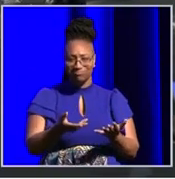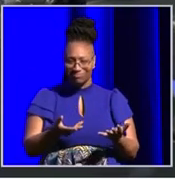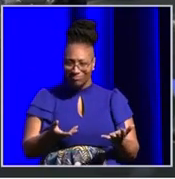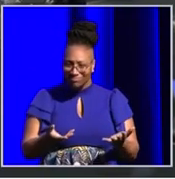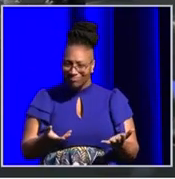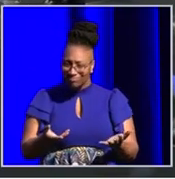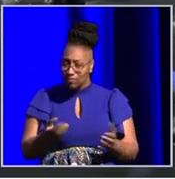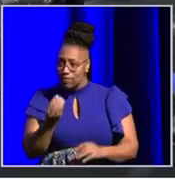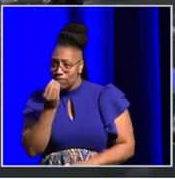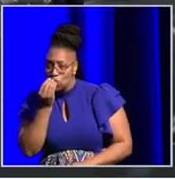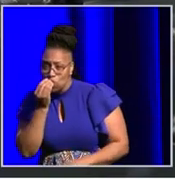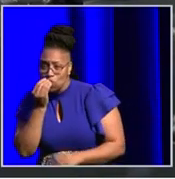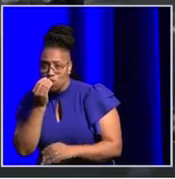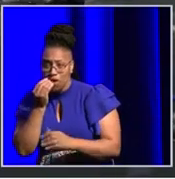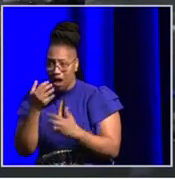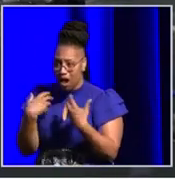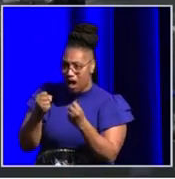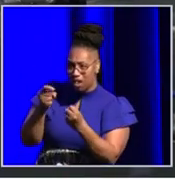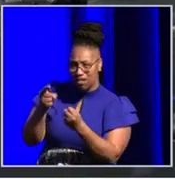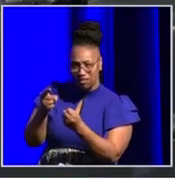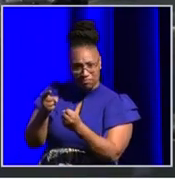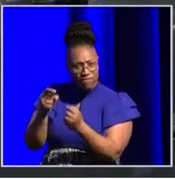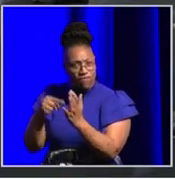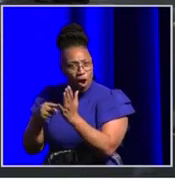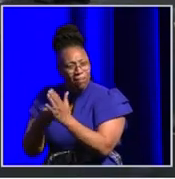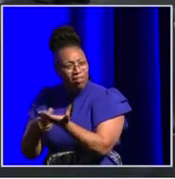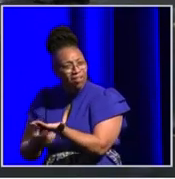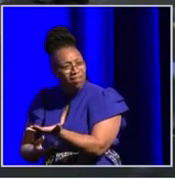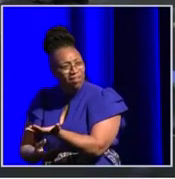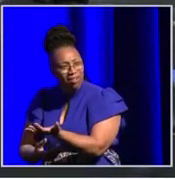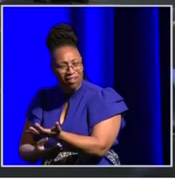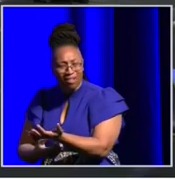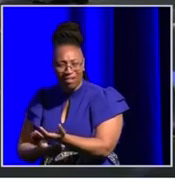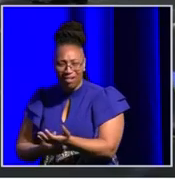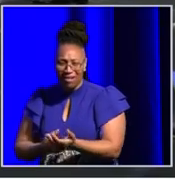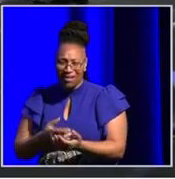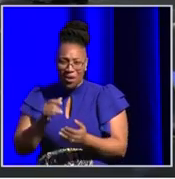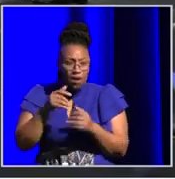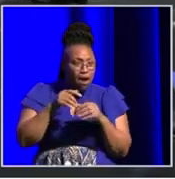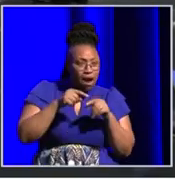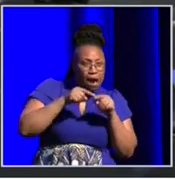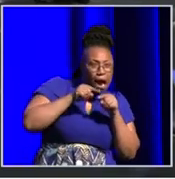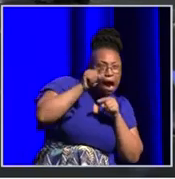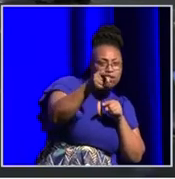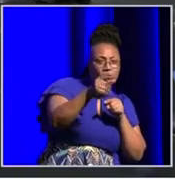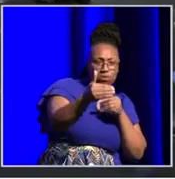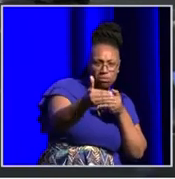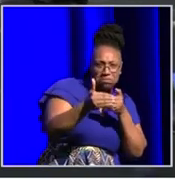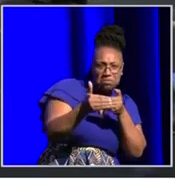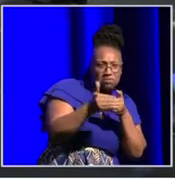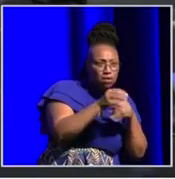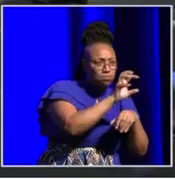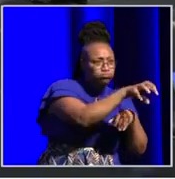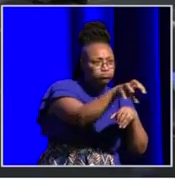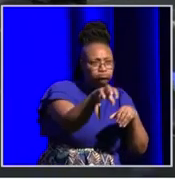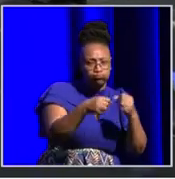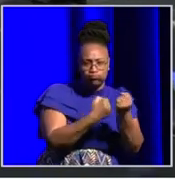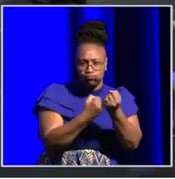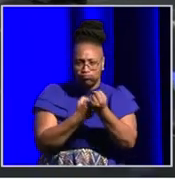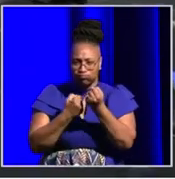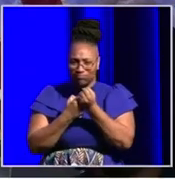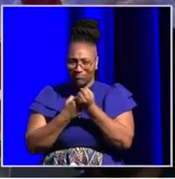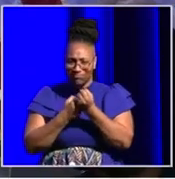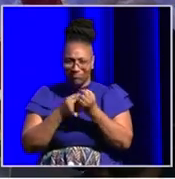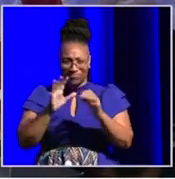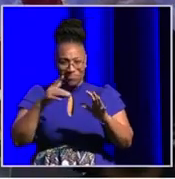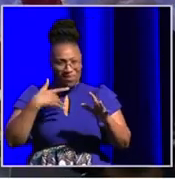can walk their kids to school, where people who want to work can earn a living wage, and where aspiring entrepreneurs can invest in their dreams of starting a small business.